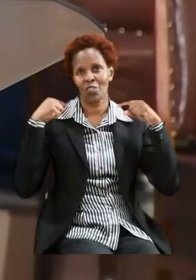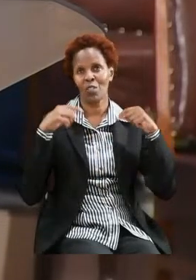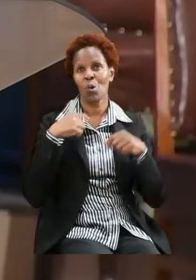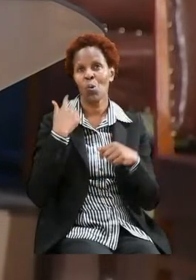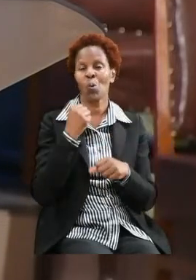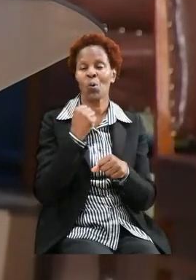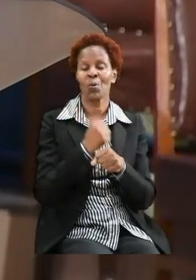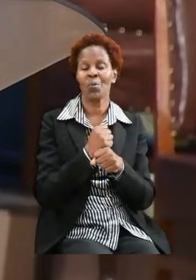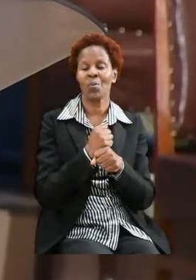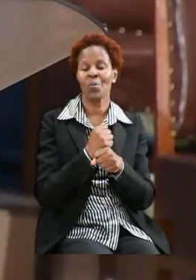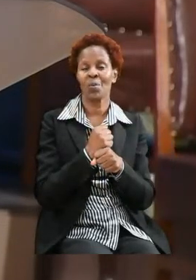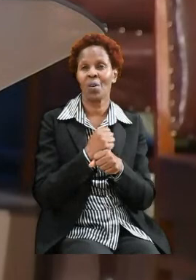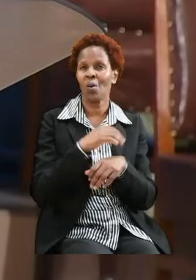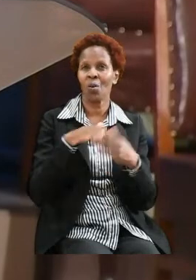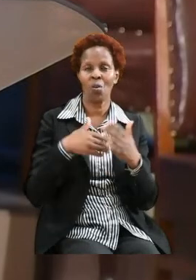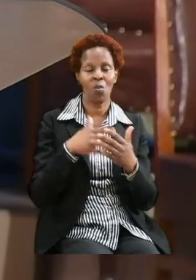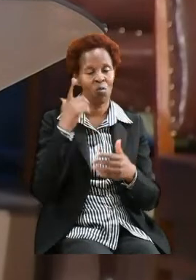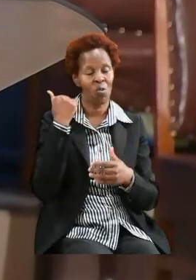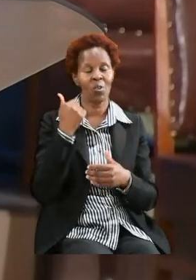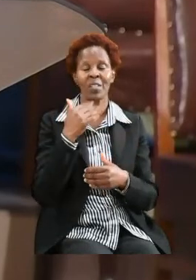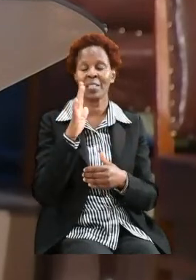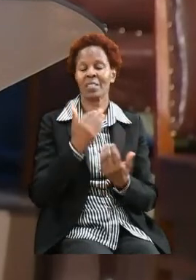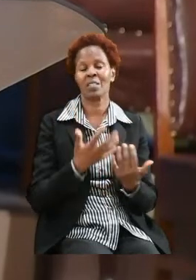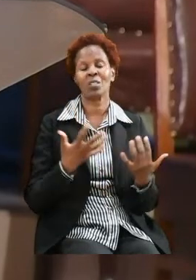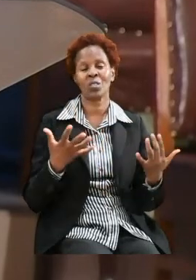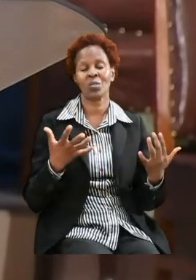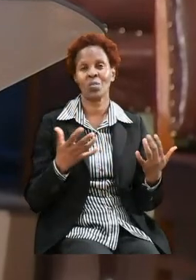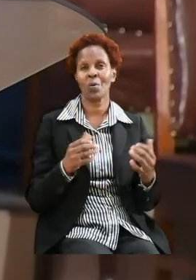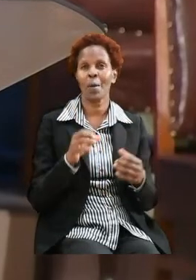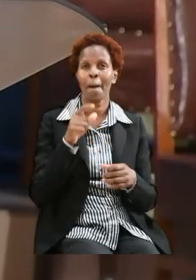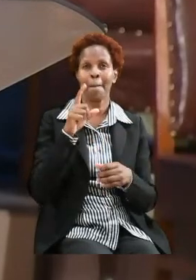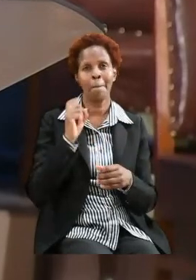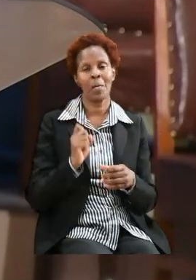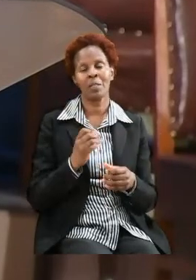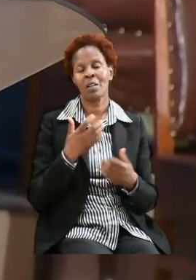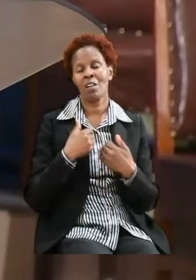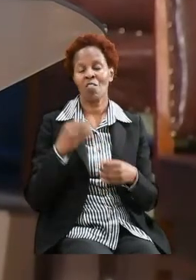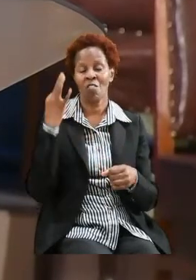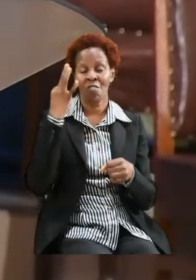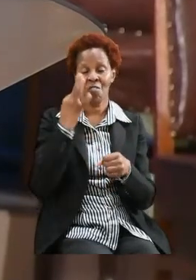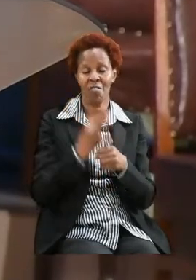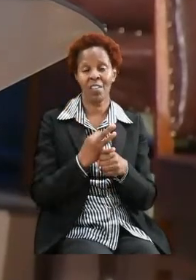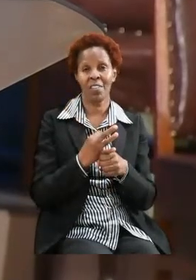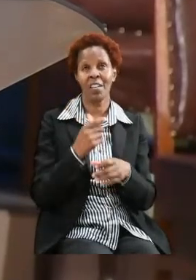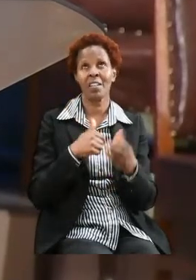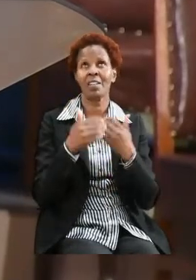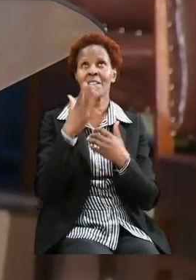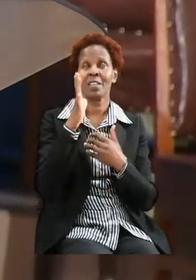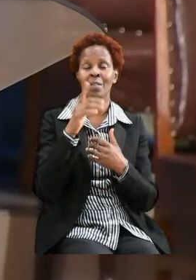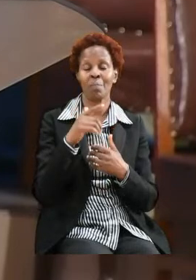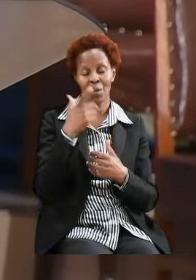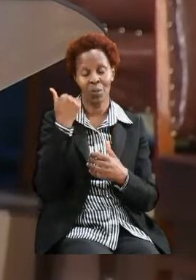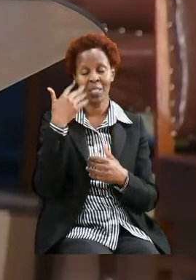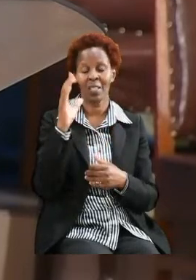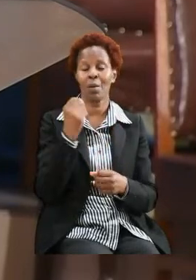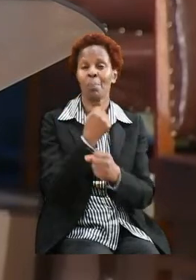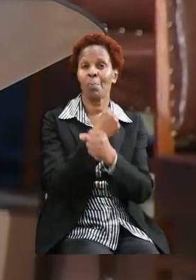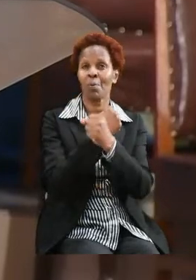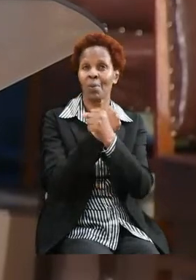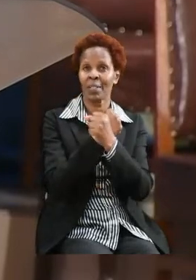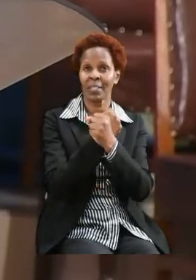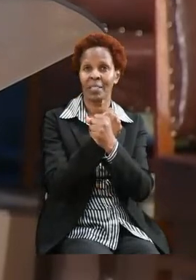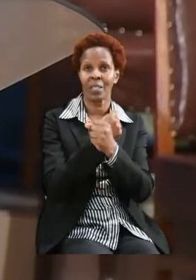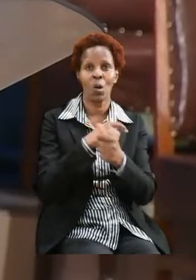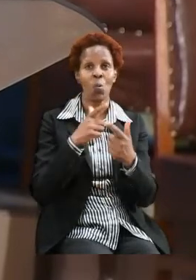will do for his sheep. So let us keep faith in Jesus, and he'll protect us as we